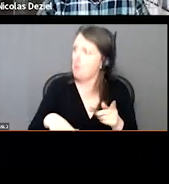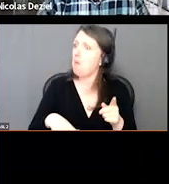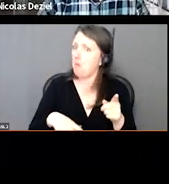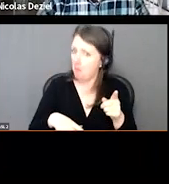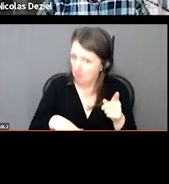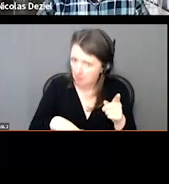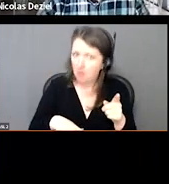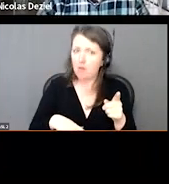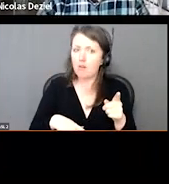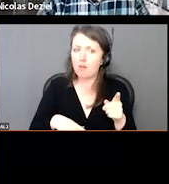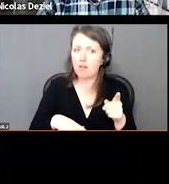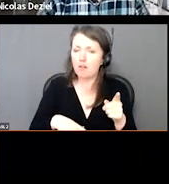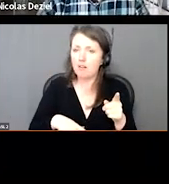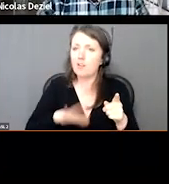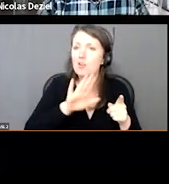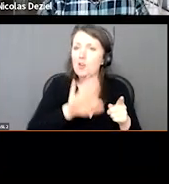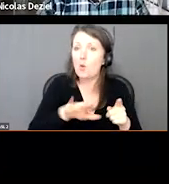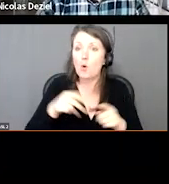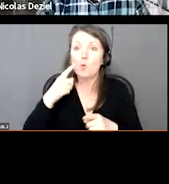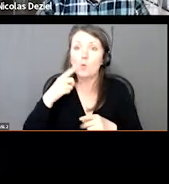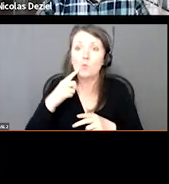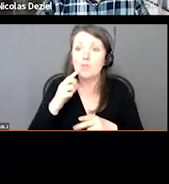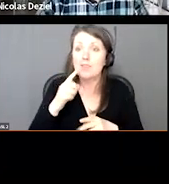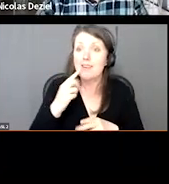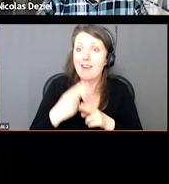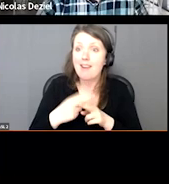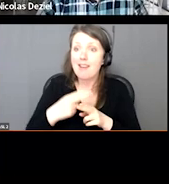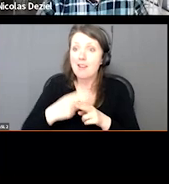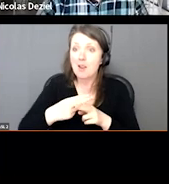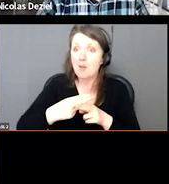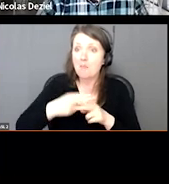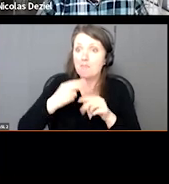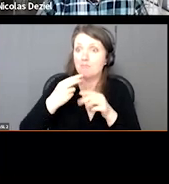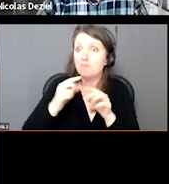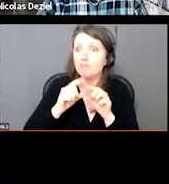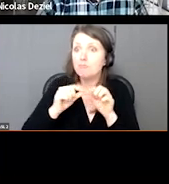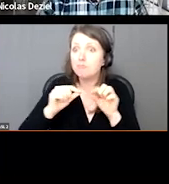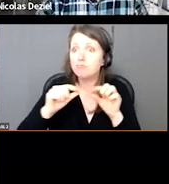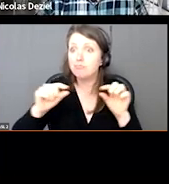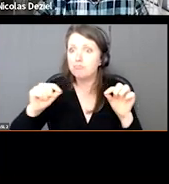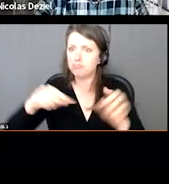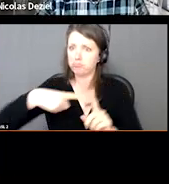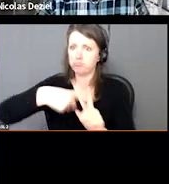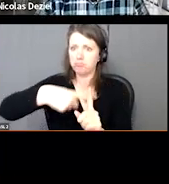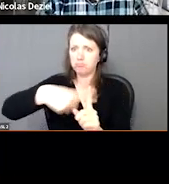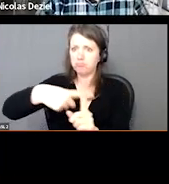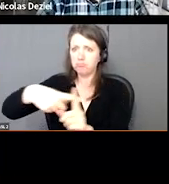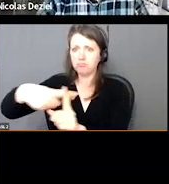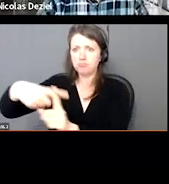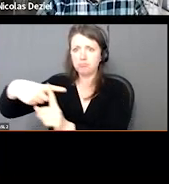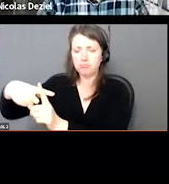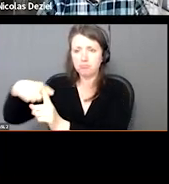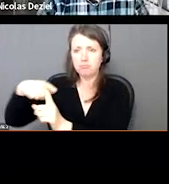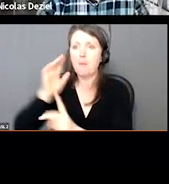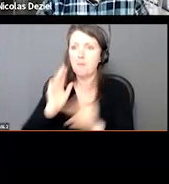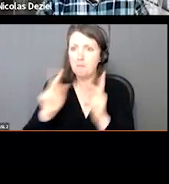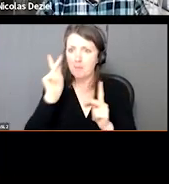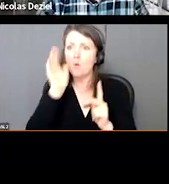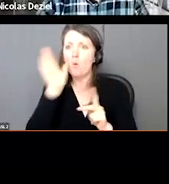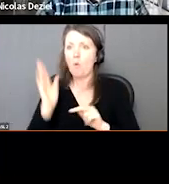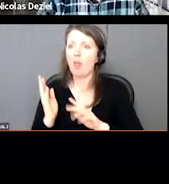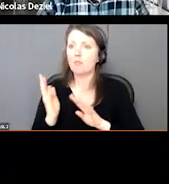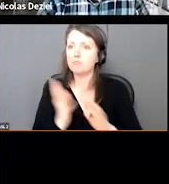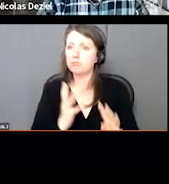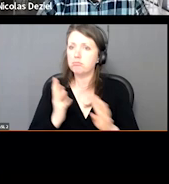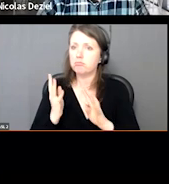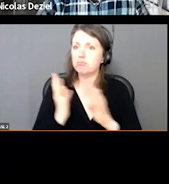and goodwill. People are going to trust your brand and like your brand, and they may keep coming back and purchase your brand. So that's what you want.